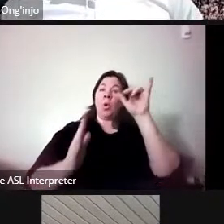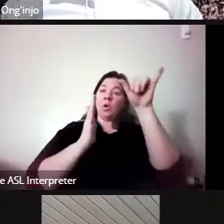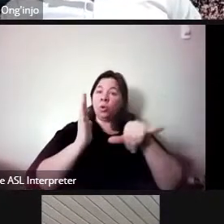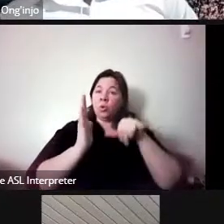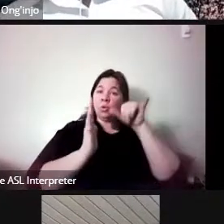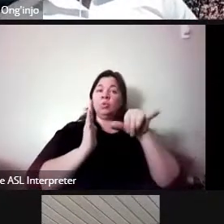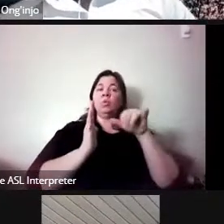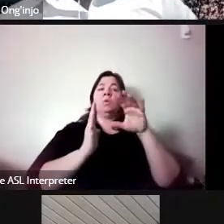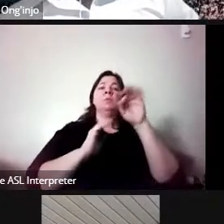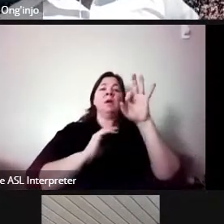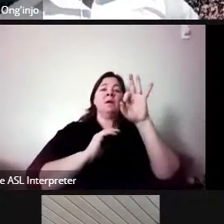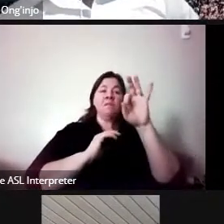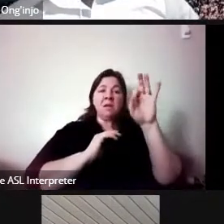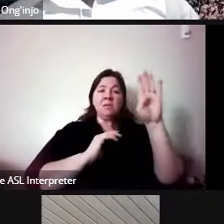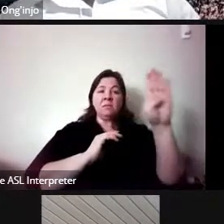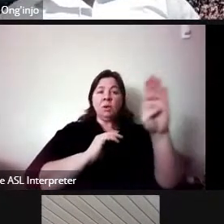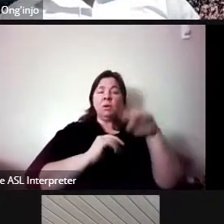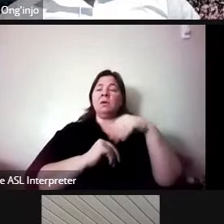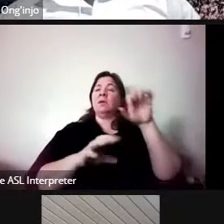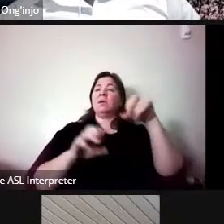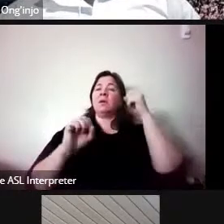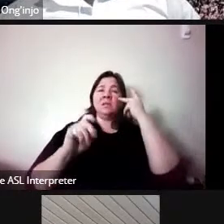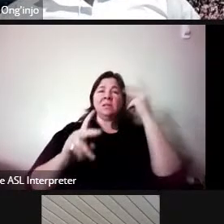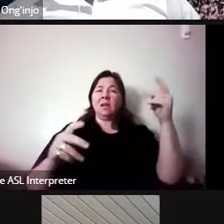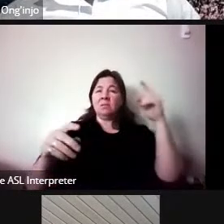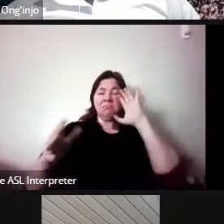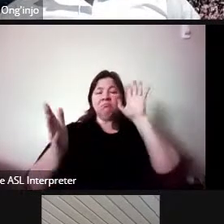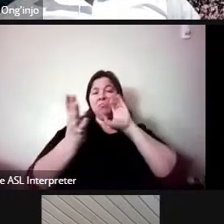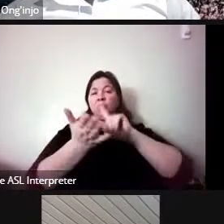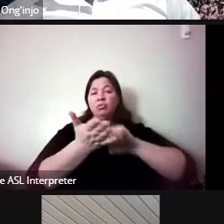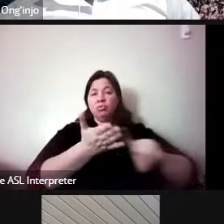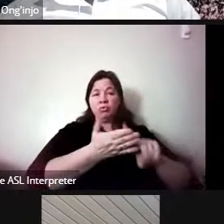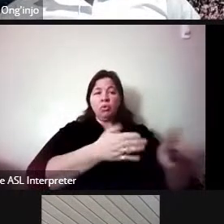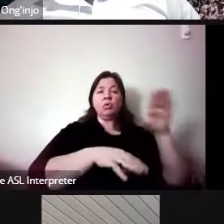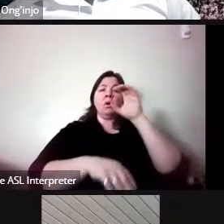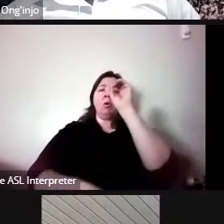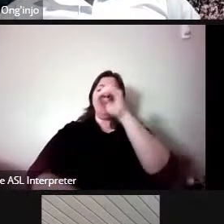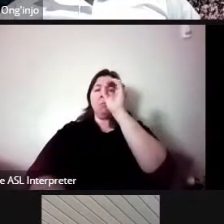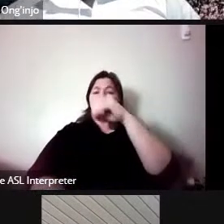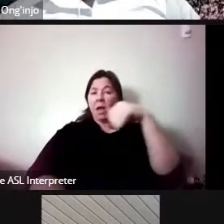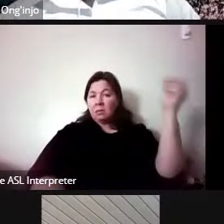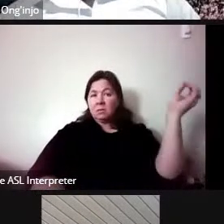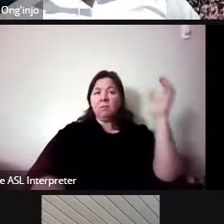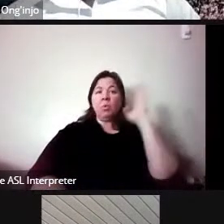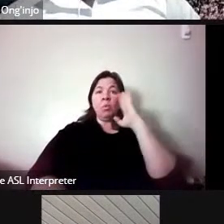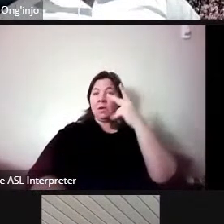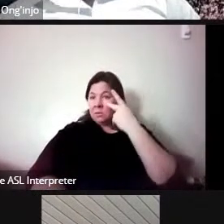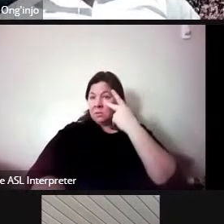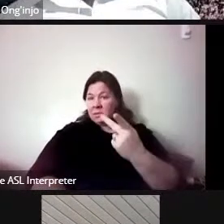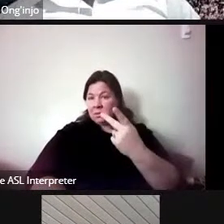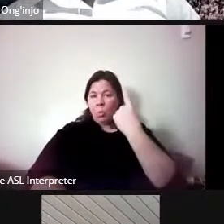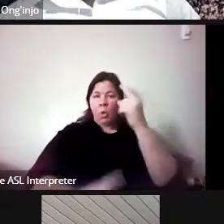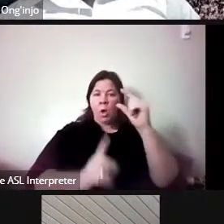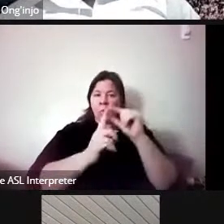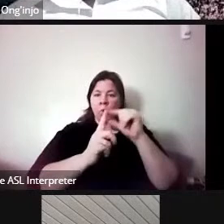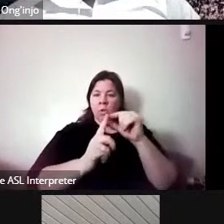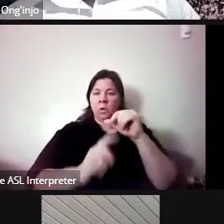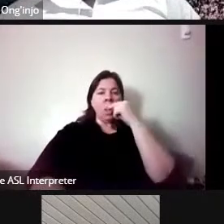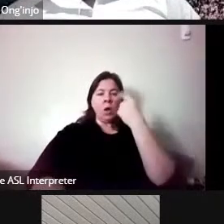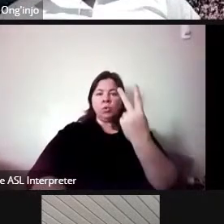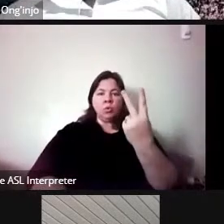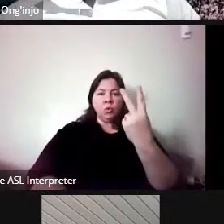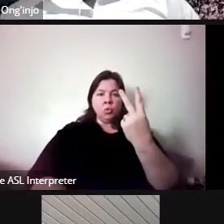on Facebook. All you got to do is search on Onpassive, and just, it's one word. Don't do two